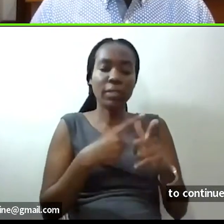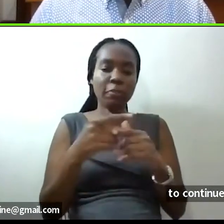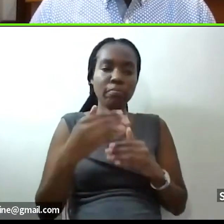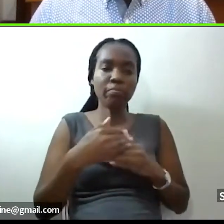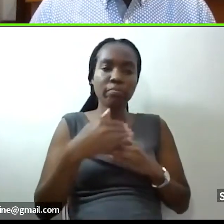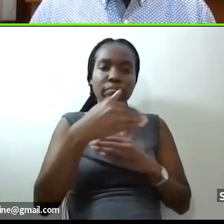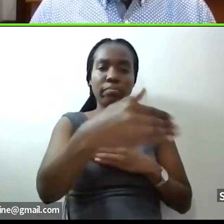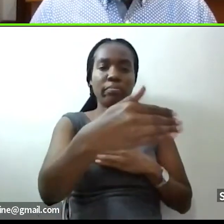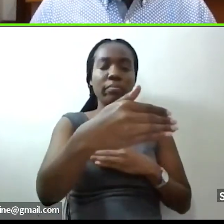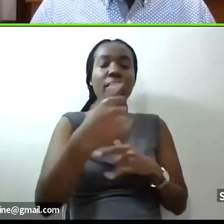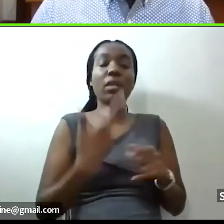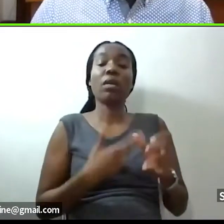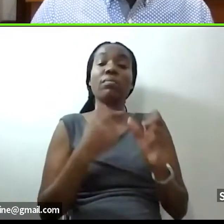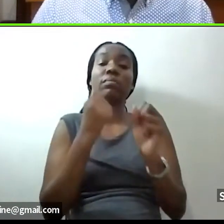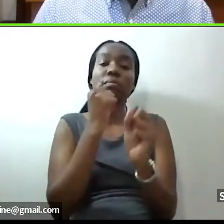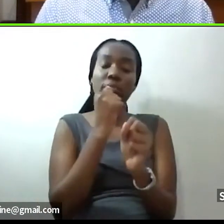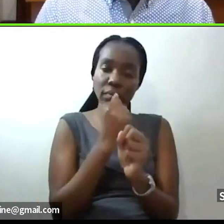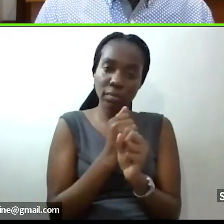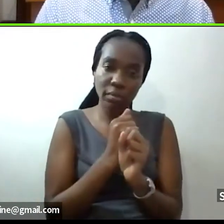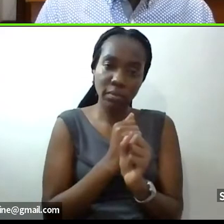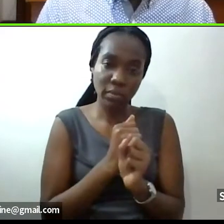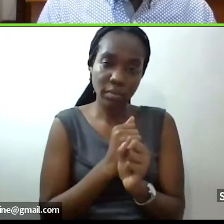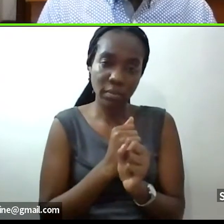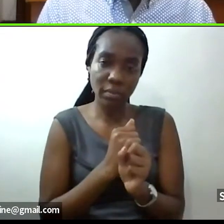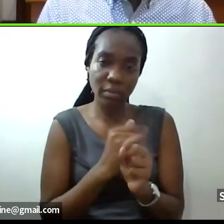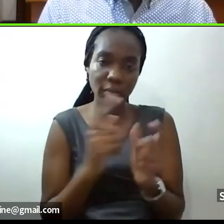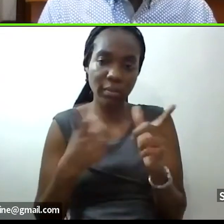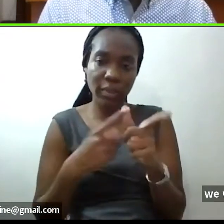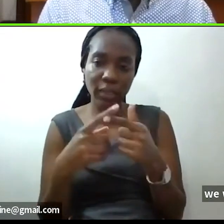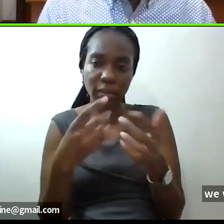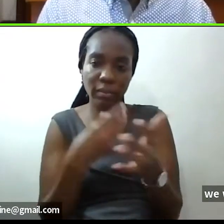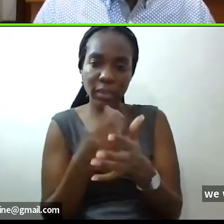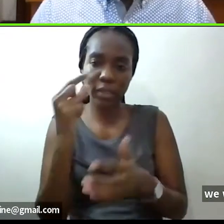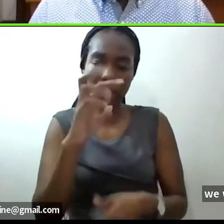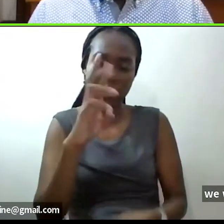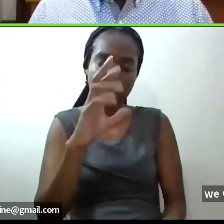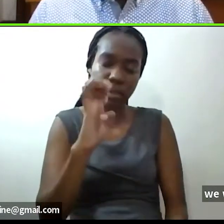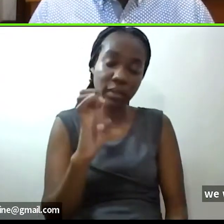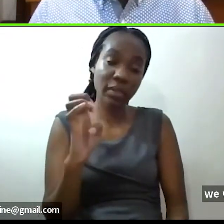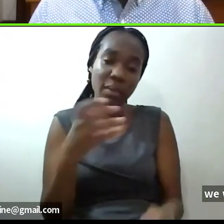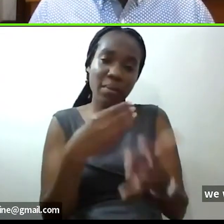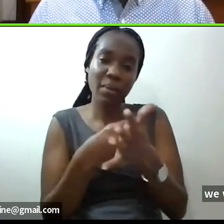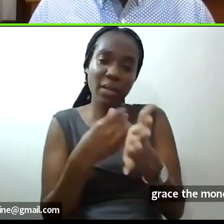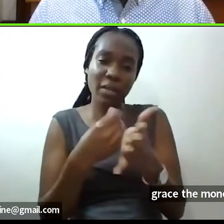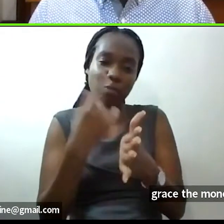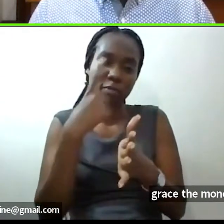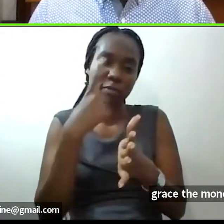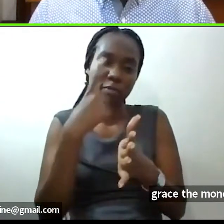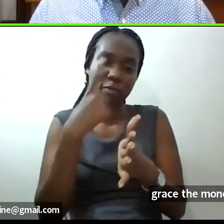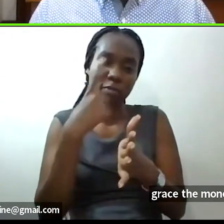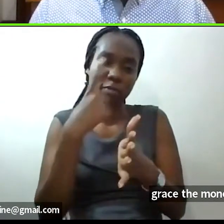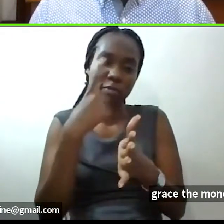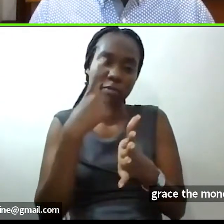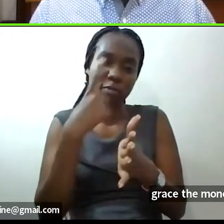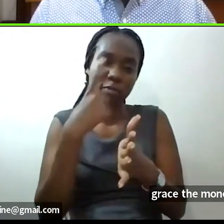out, we will pay Grace the money for the bond that she's selling to me,